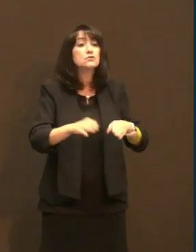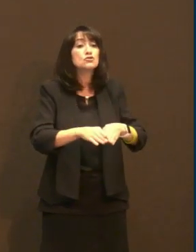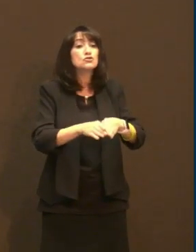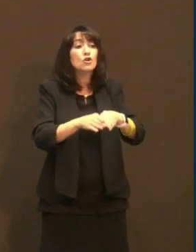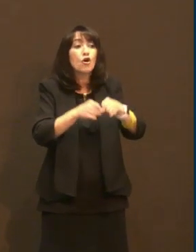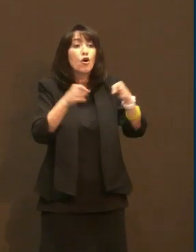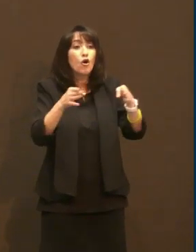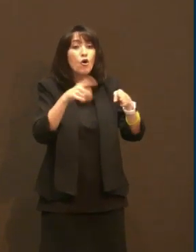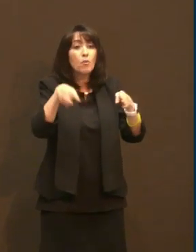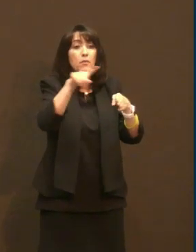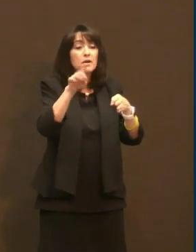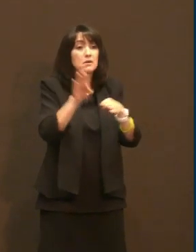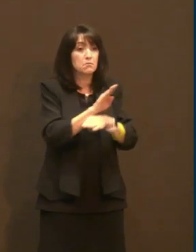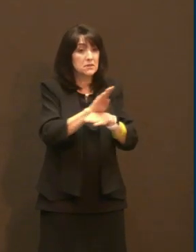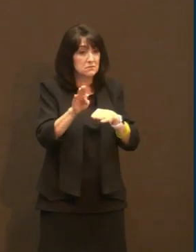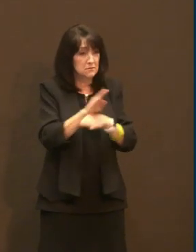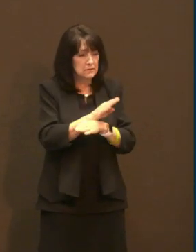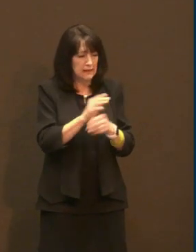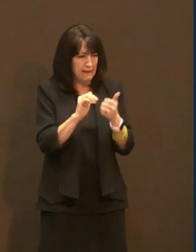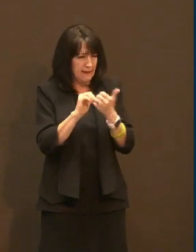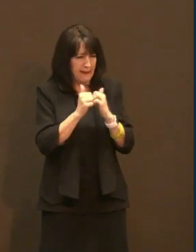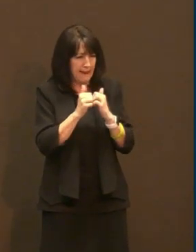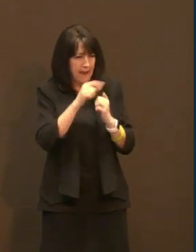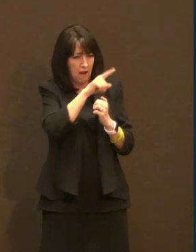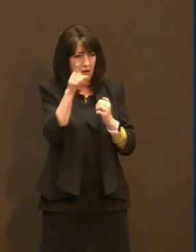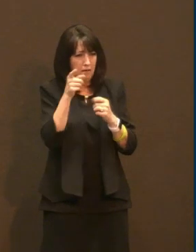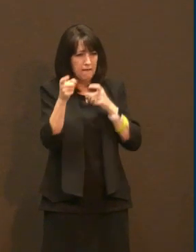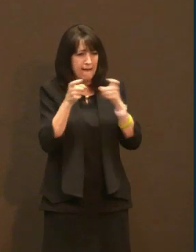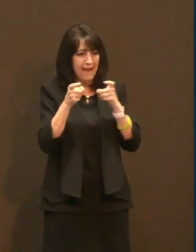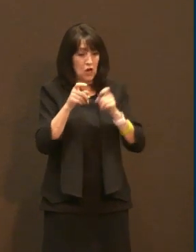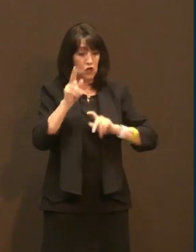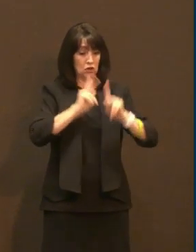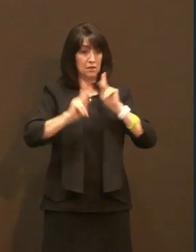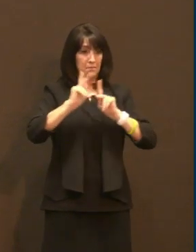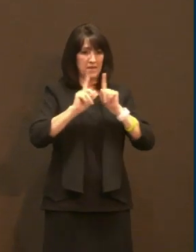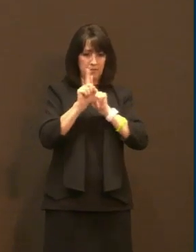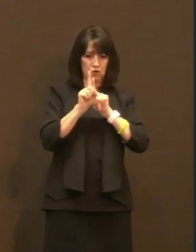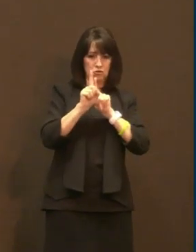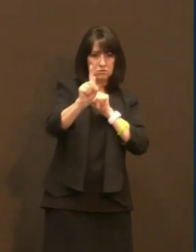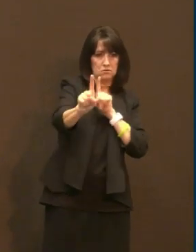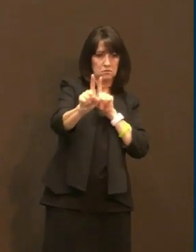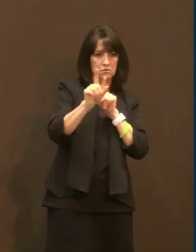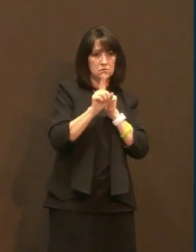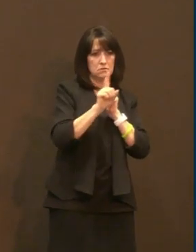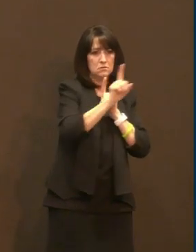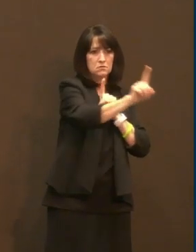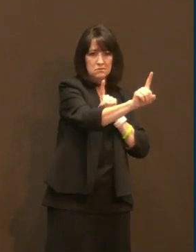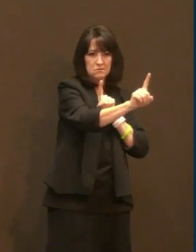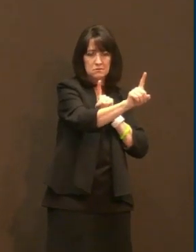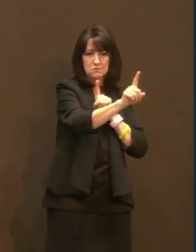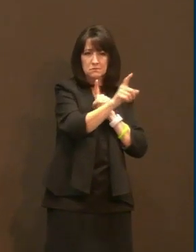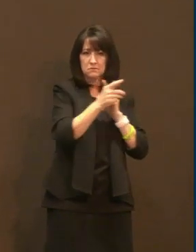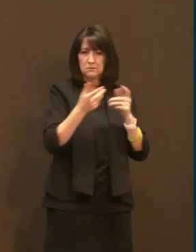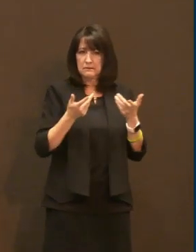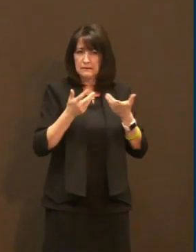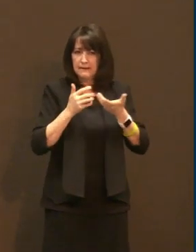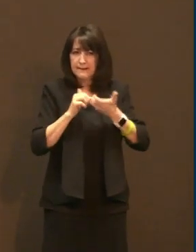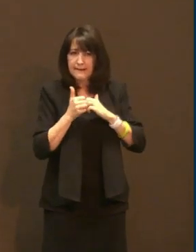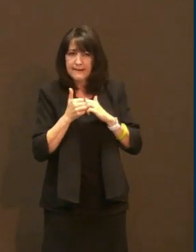how effectively can they avoid that social interaction? How effectively can they, as businesses,